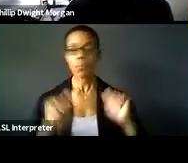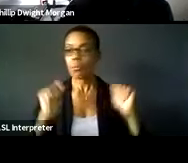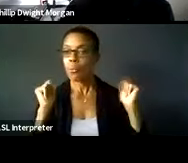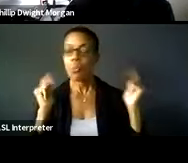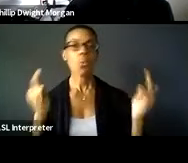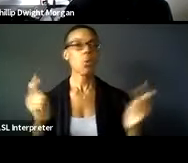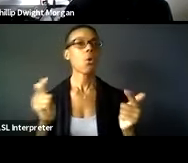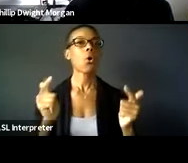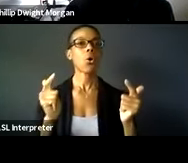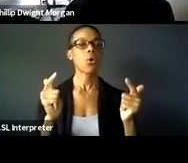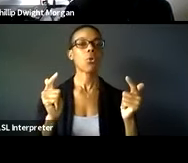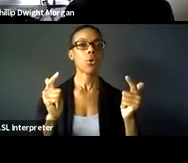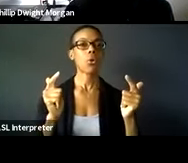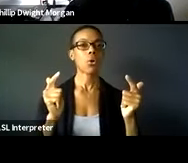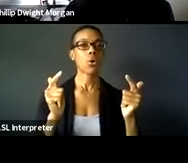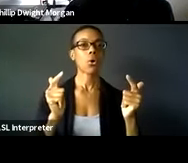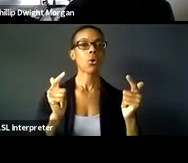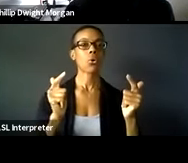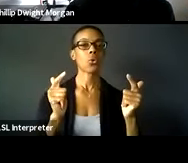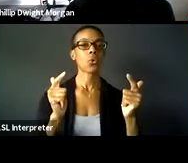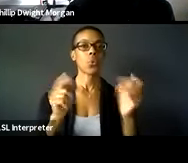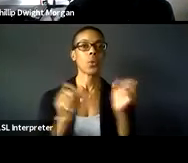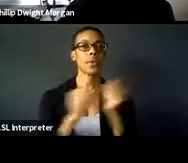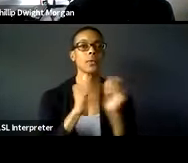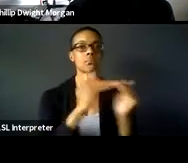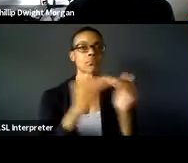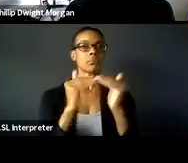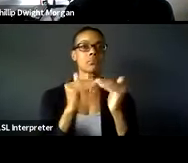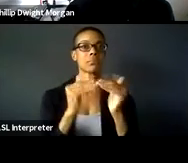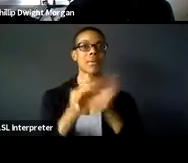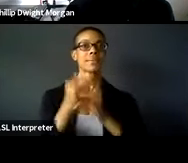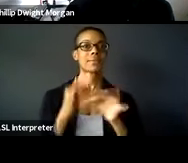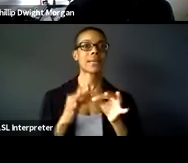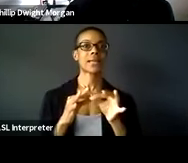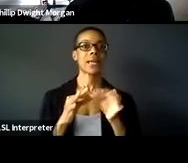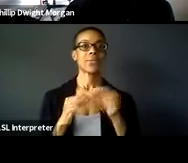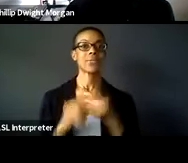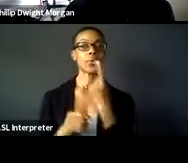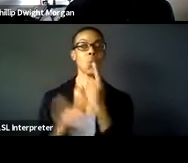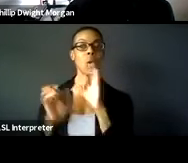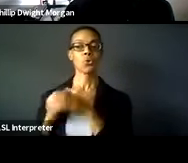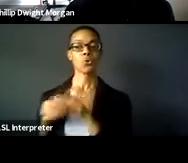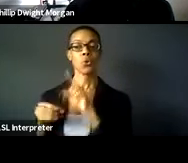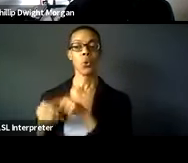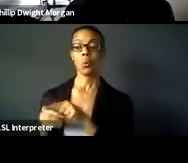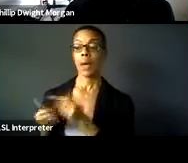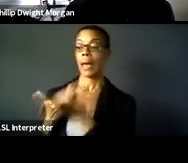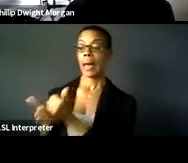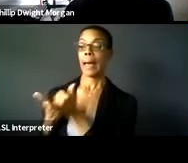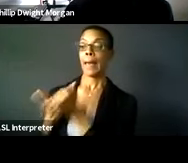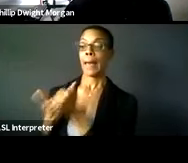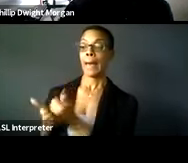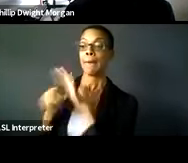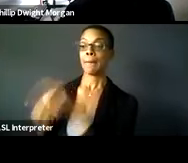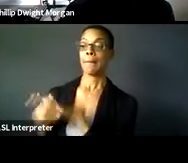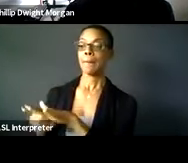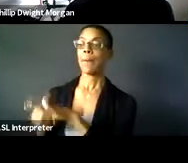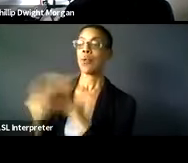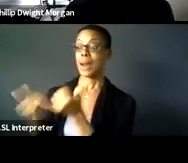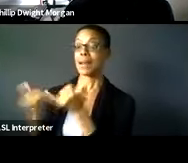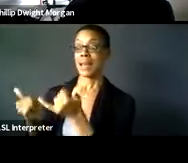are whole rather than saying, oh, we help this marginalized group right now, then come for the other group.